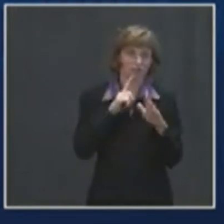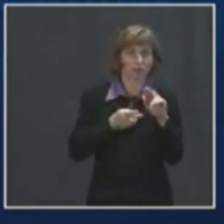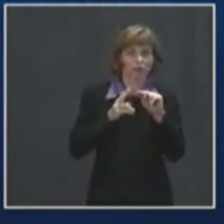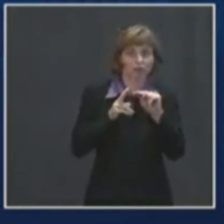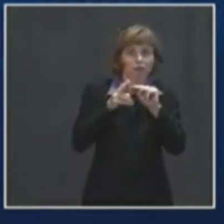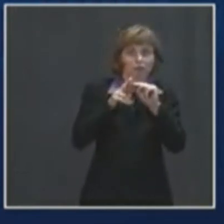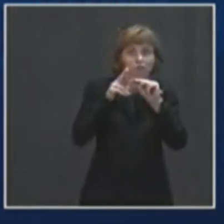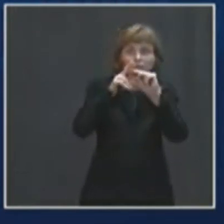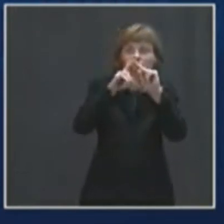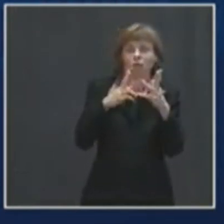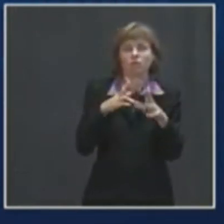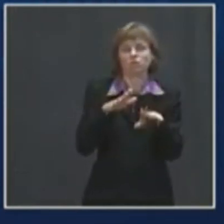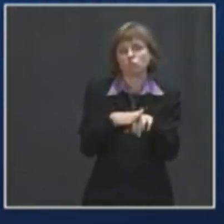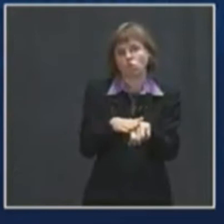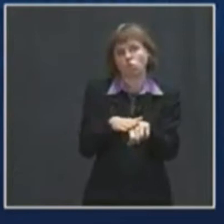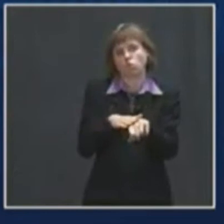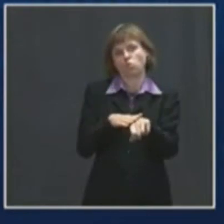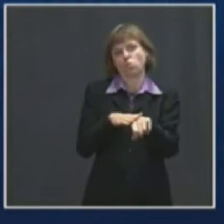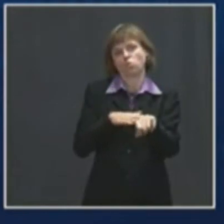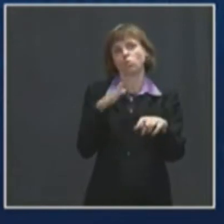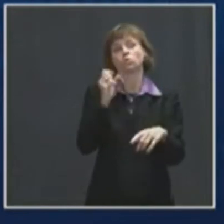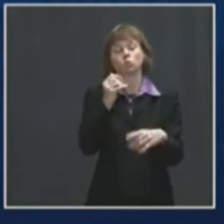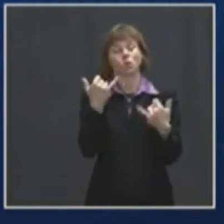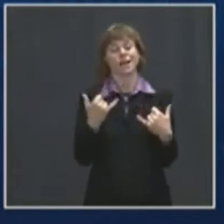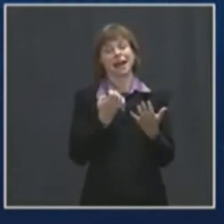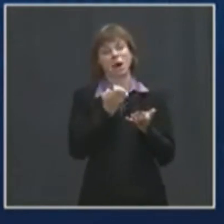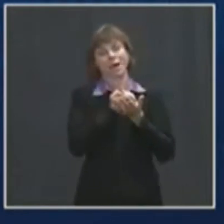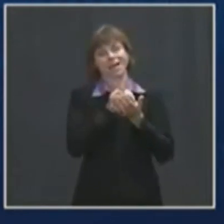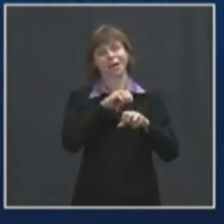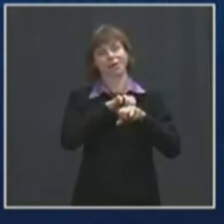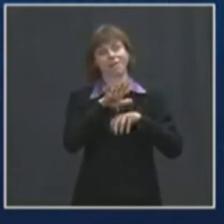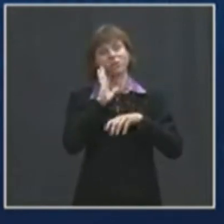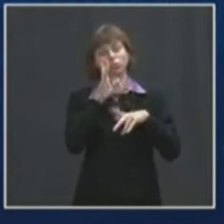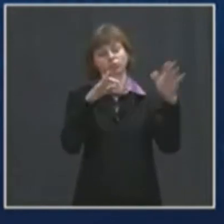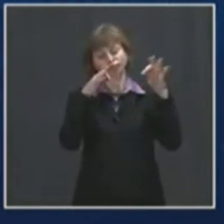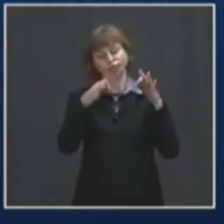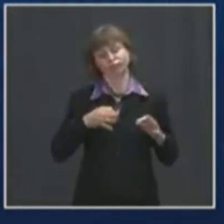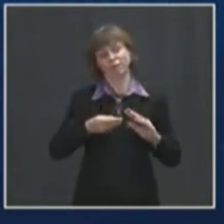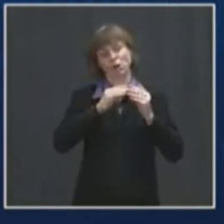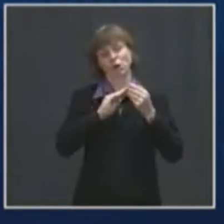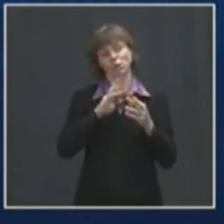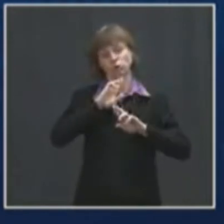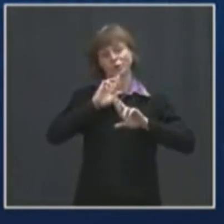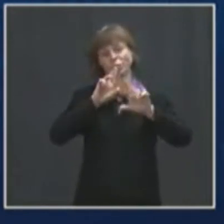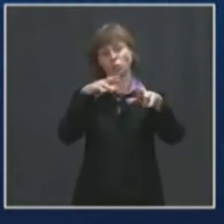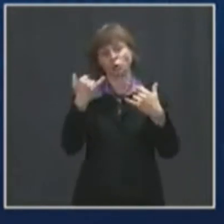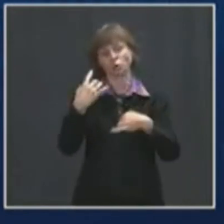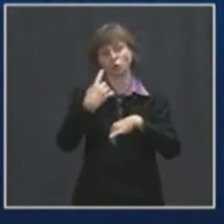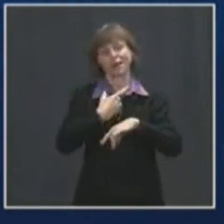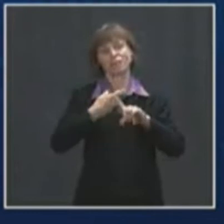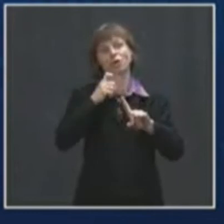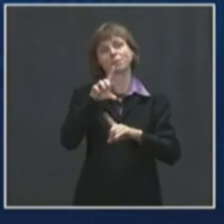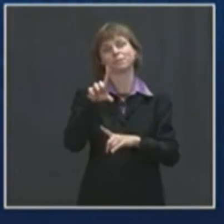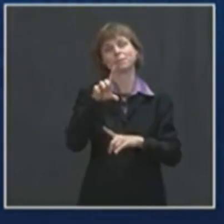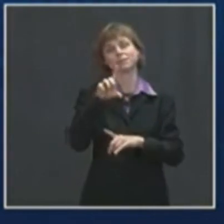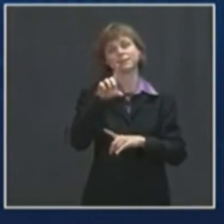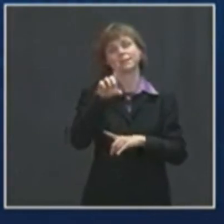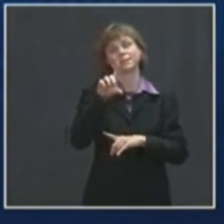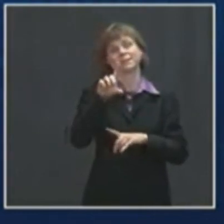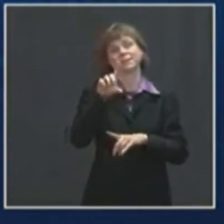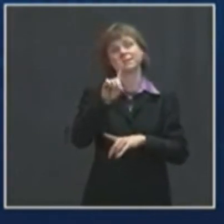Advisors, Jared Bernstein, who will walk through the numbers reported today by the Department of Labor and how they serve to underline the urgency for